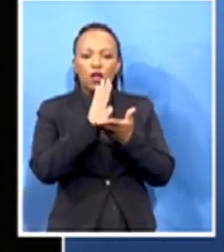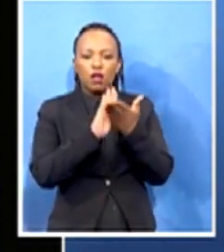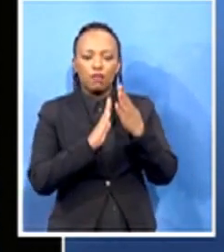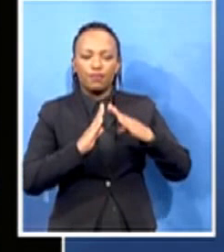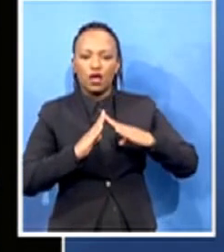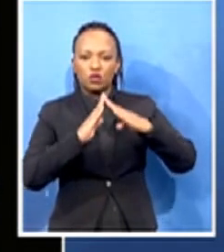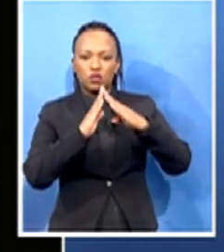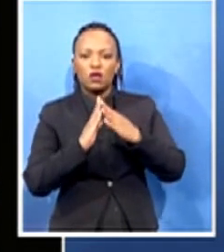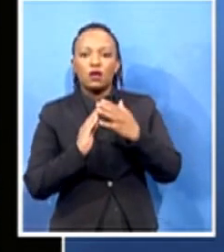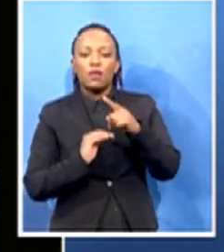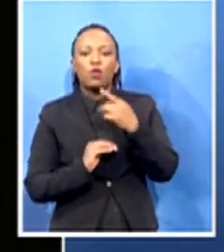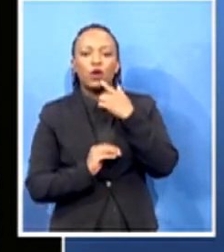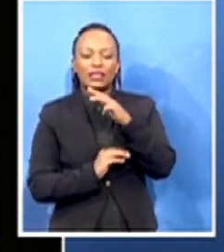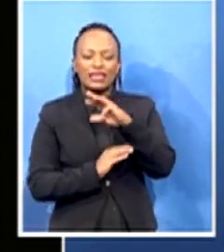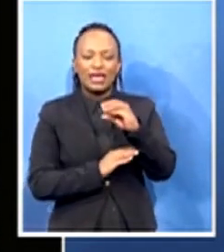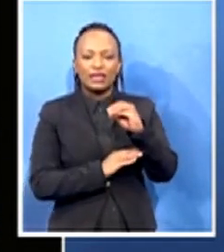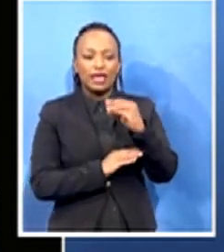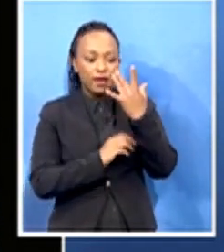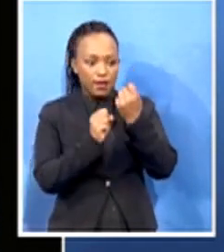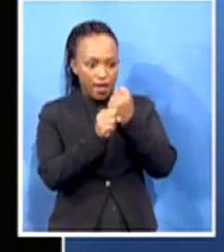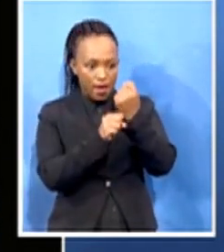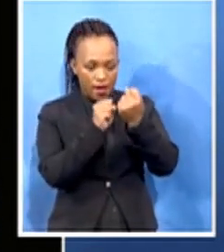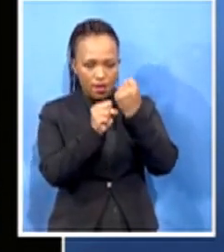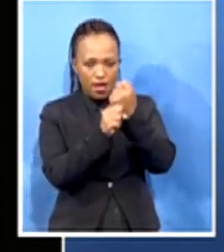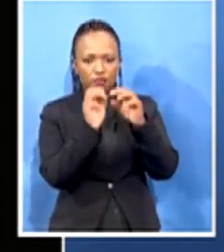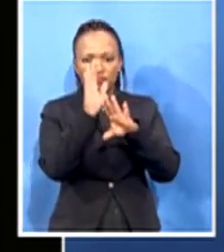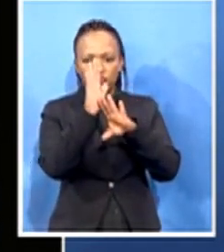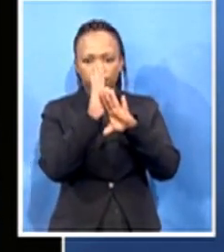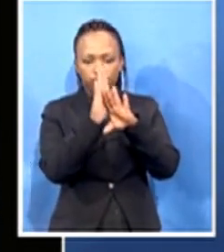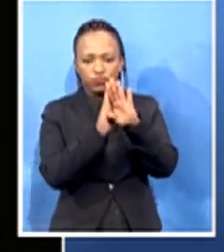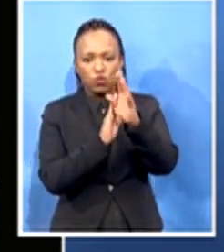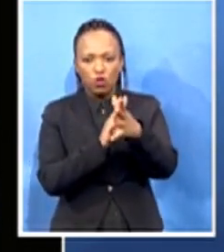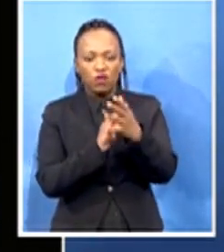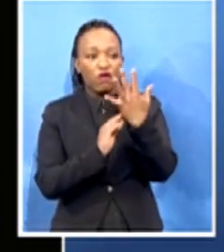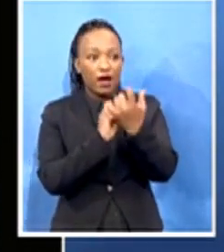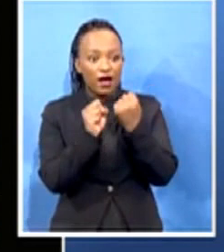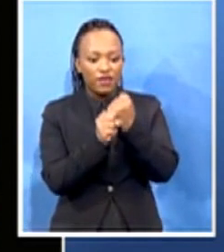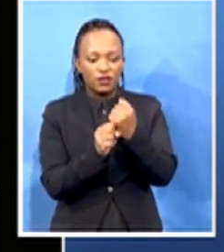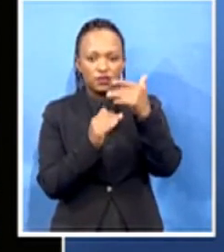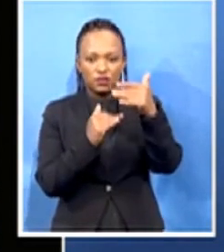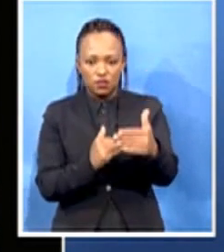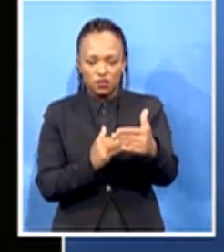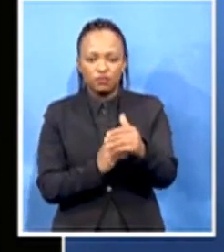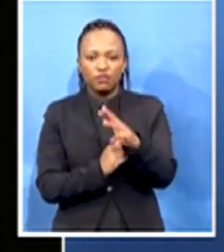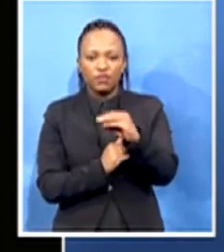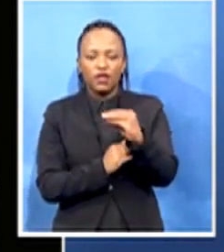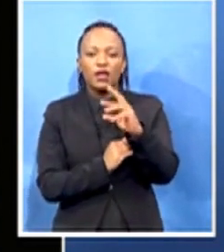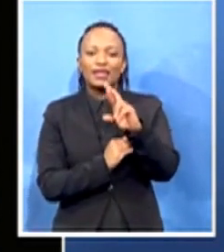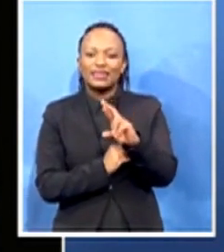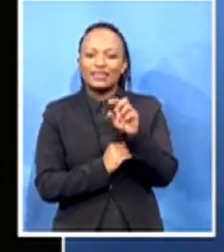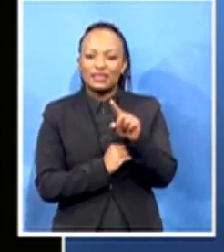every year until 5 years, 900 rand. Now, in that 5 years, their